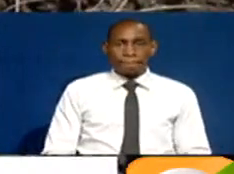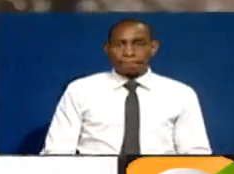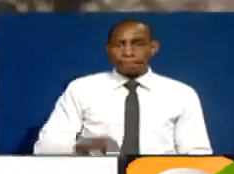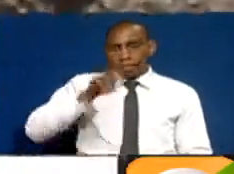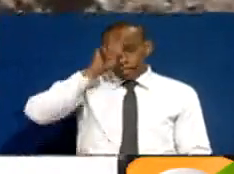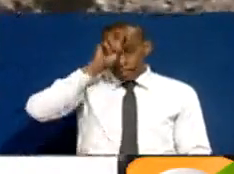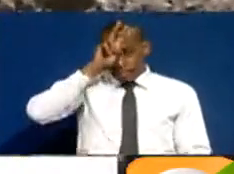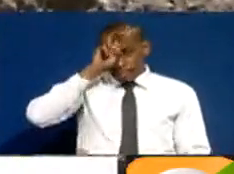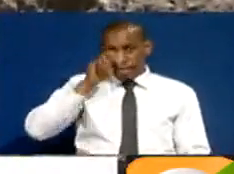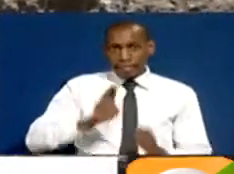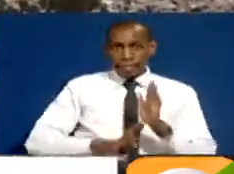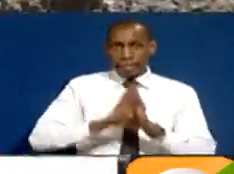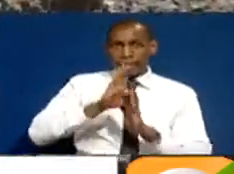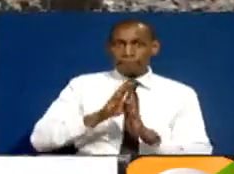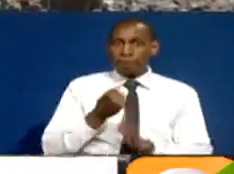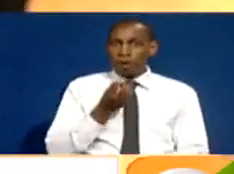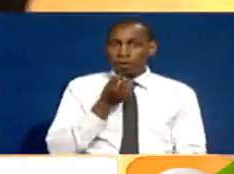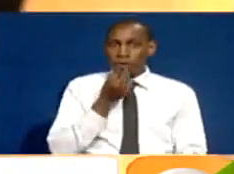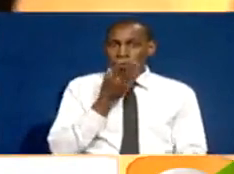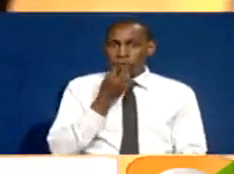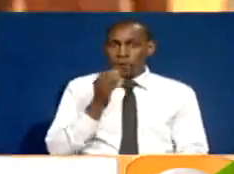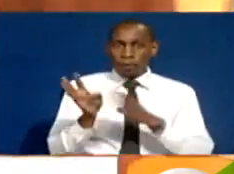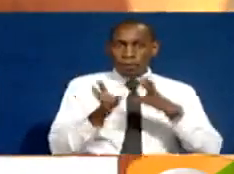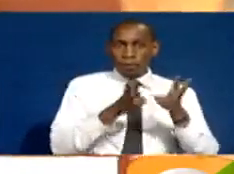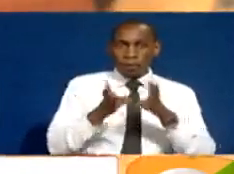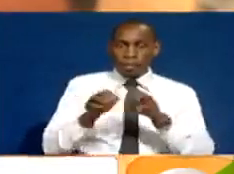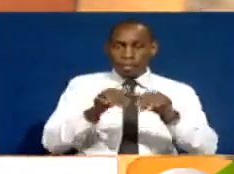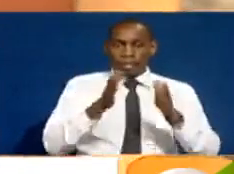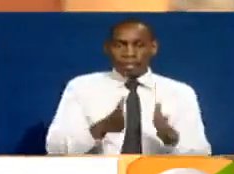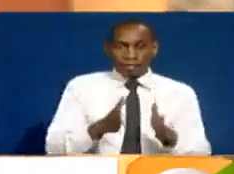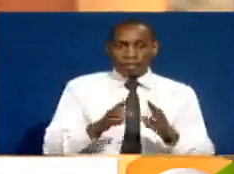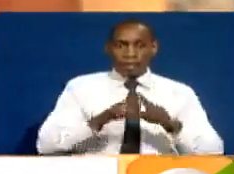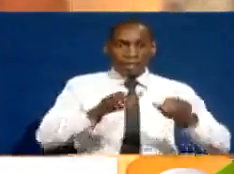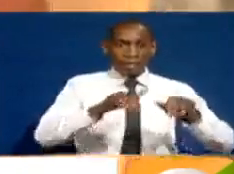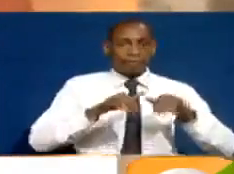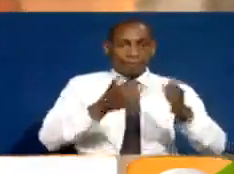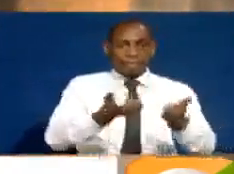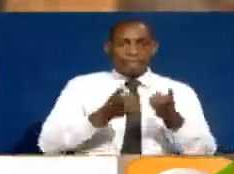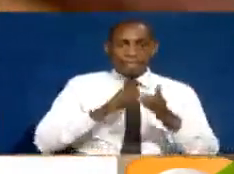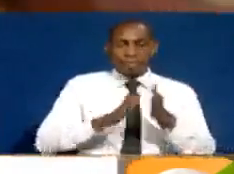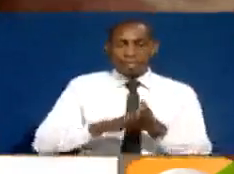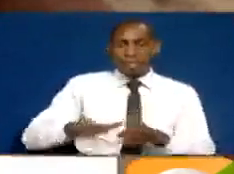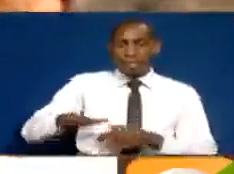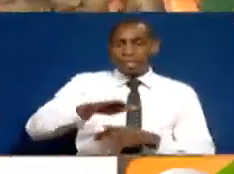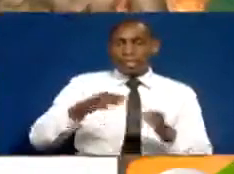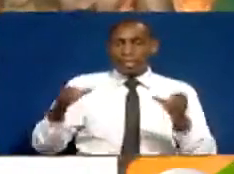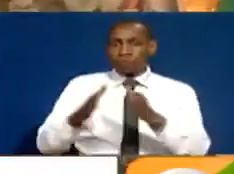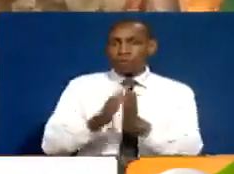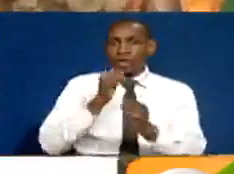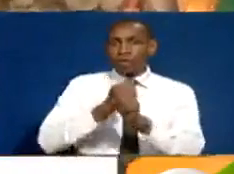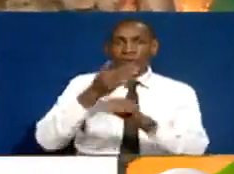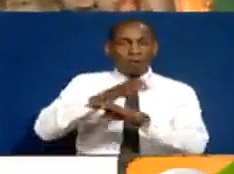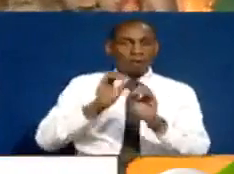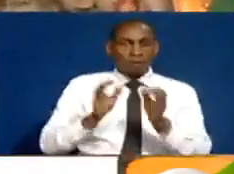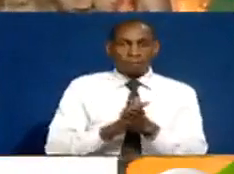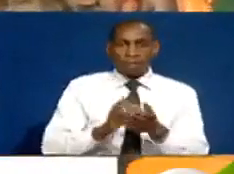Snails thrive in hot and humid conditions. Wangoi notes that snail farming requires less space and labor.